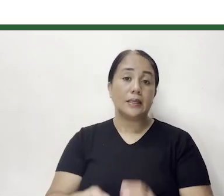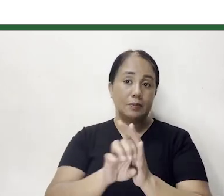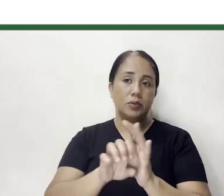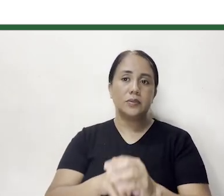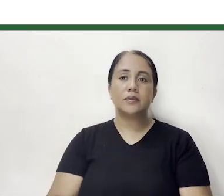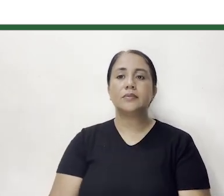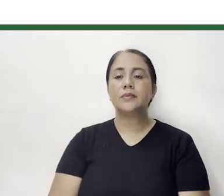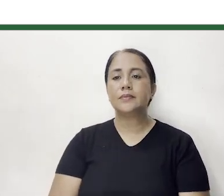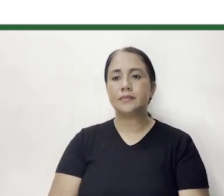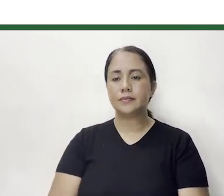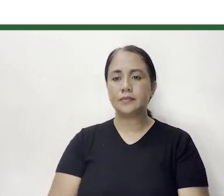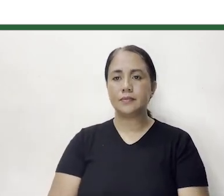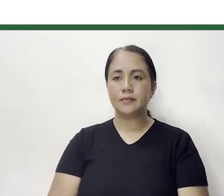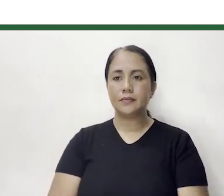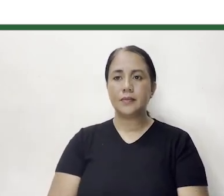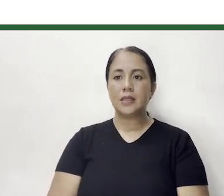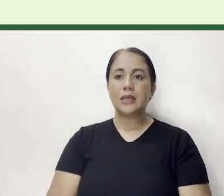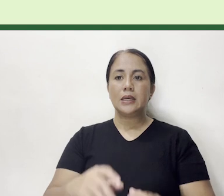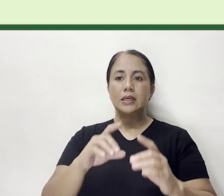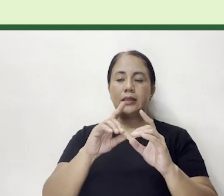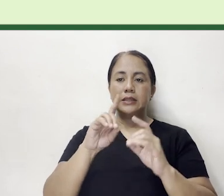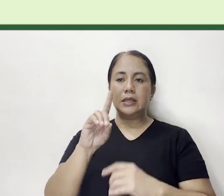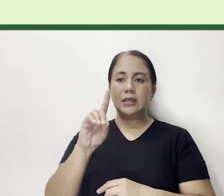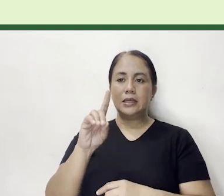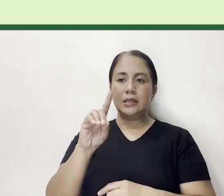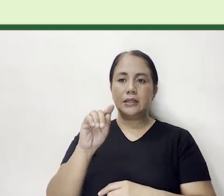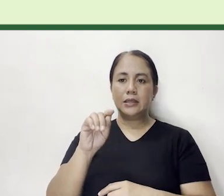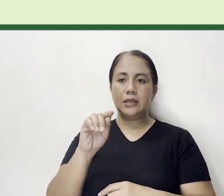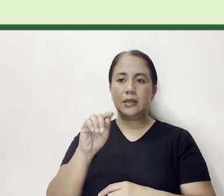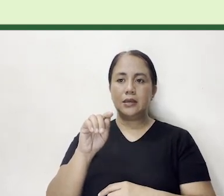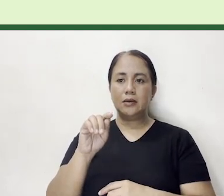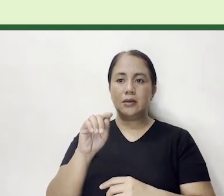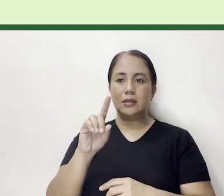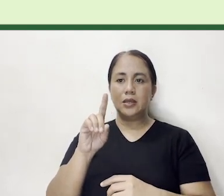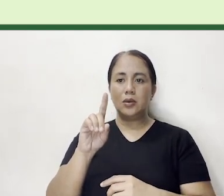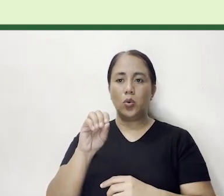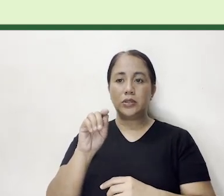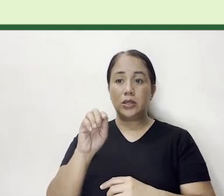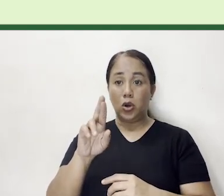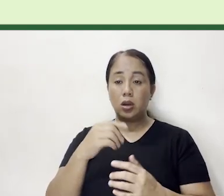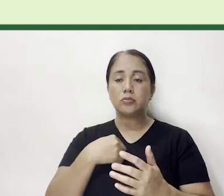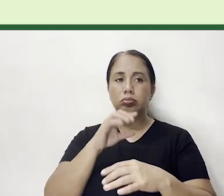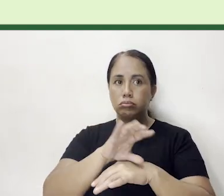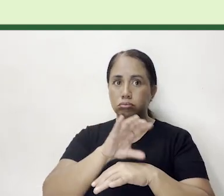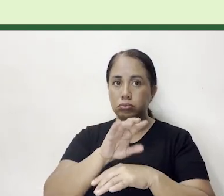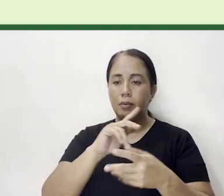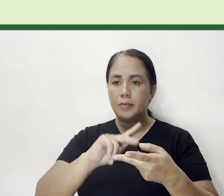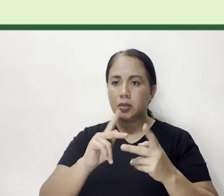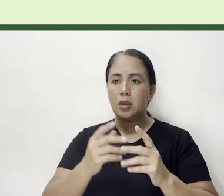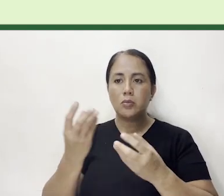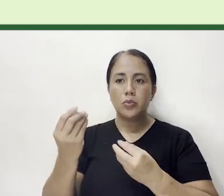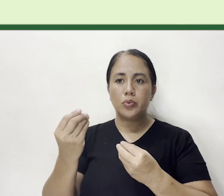location. Examples: the Department of Transportation is conducting stakeholders